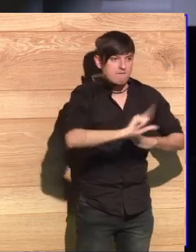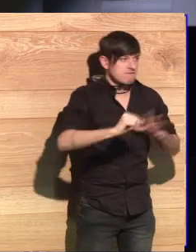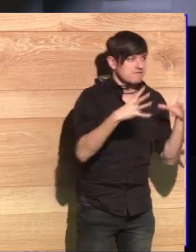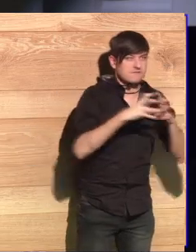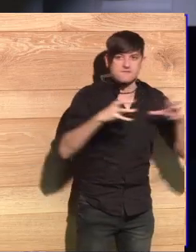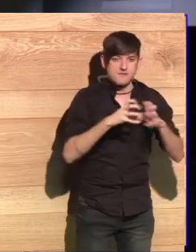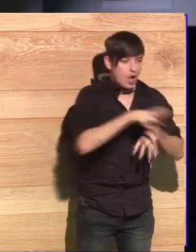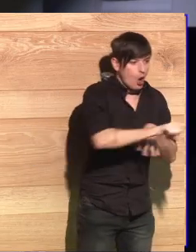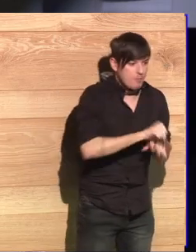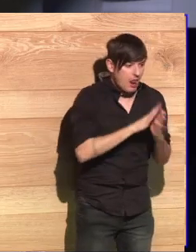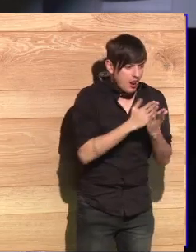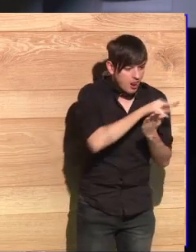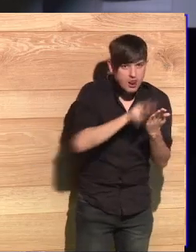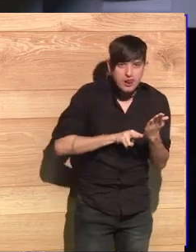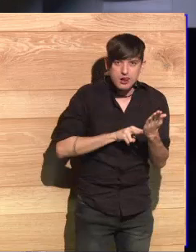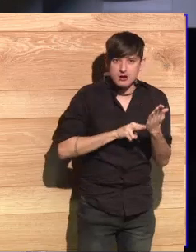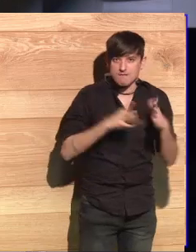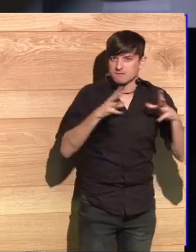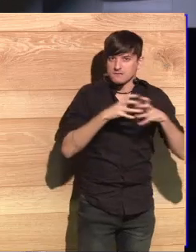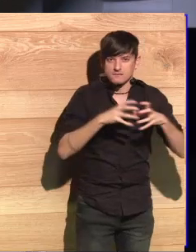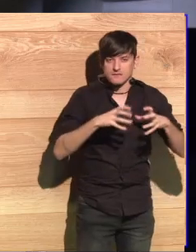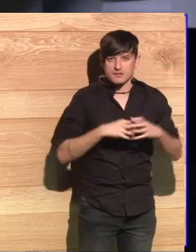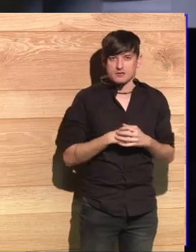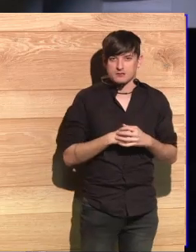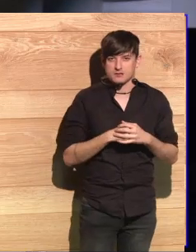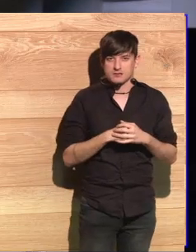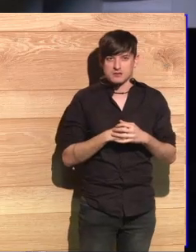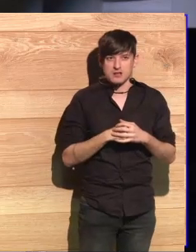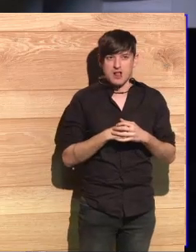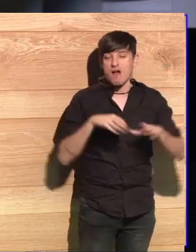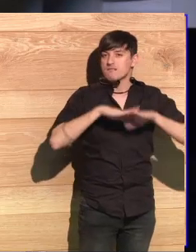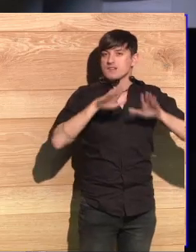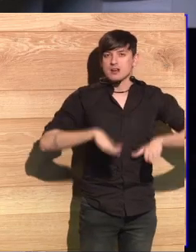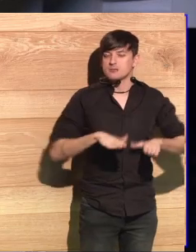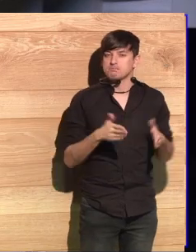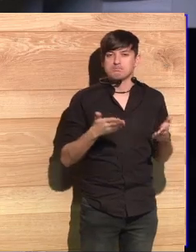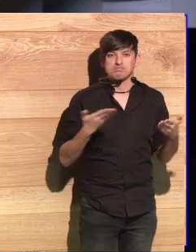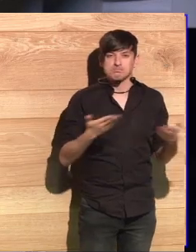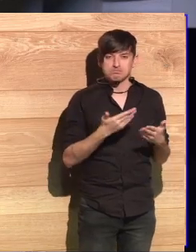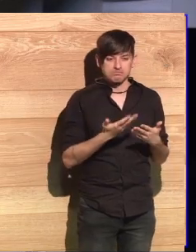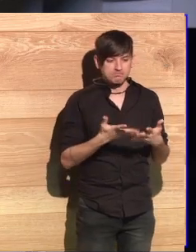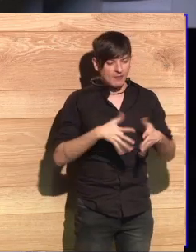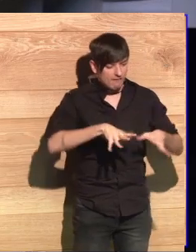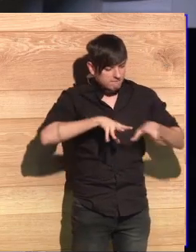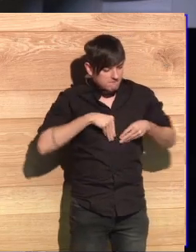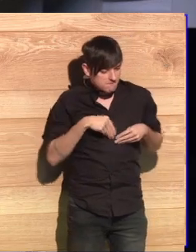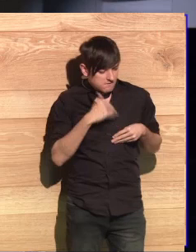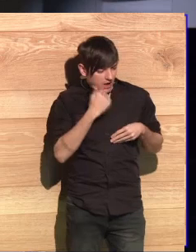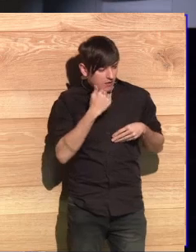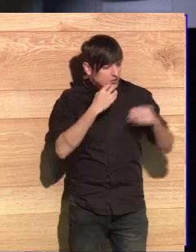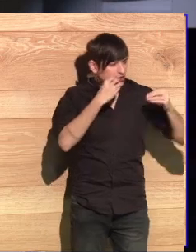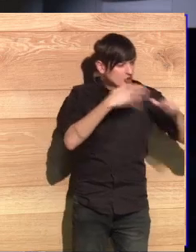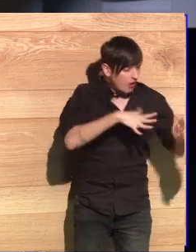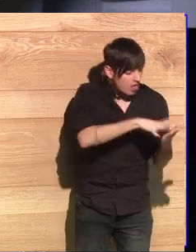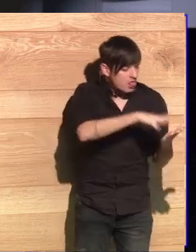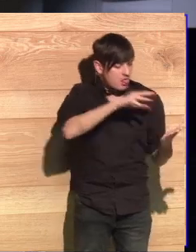and I hope you come out of this event looking forward to reading it and to getting it